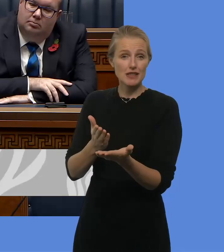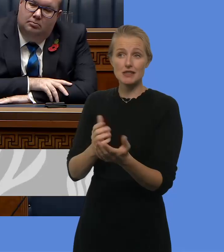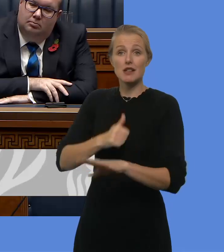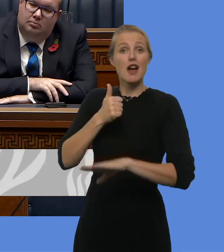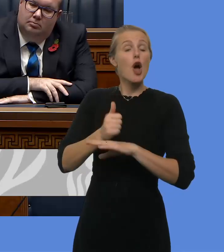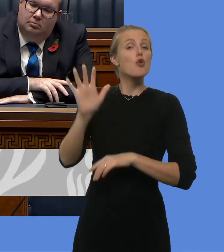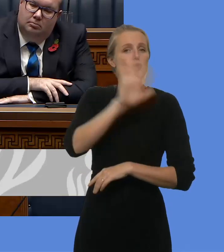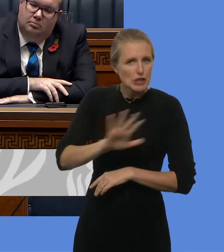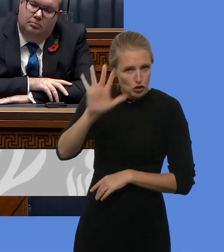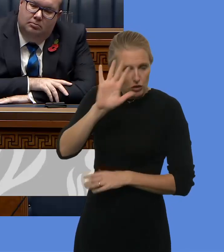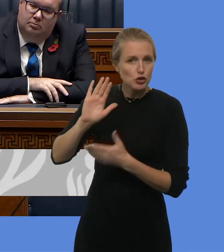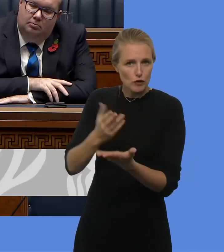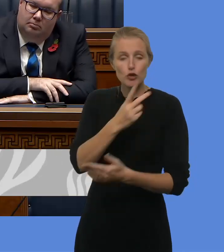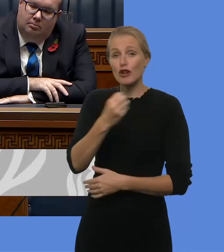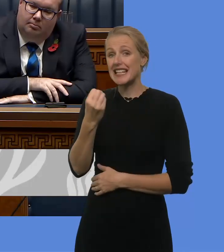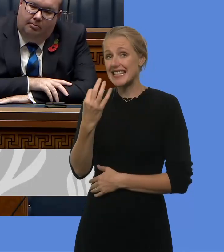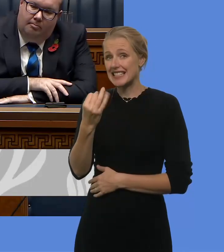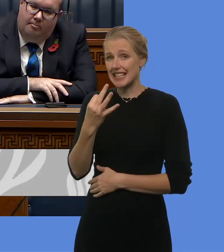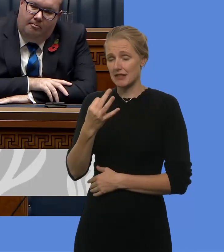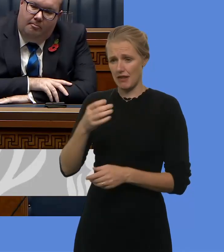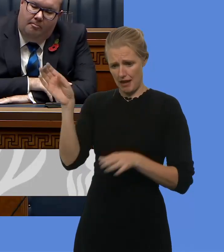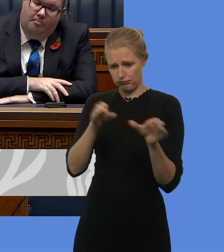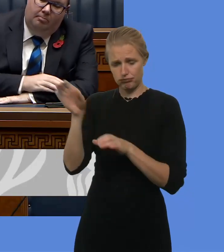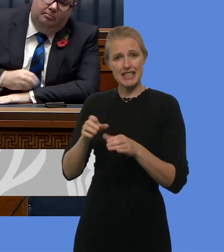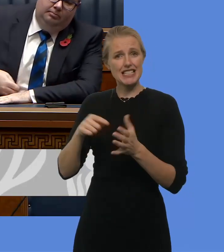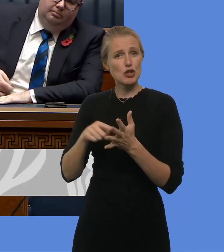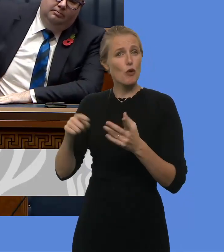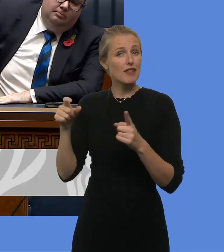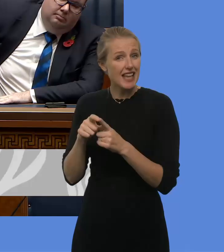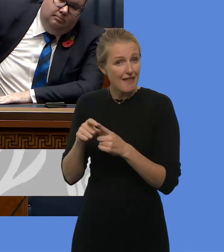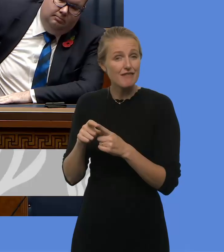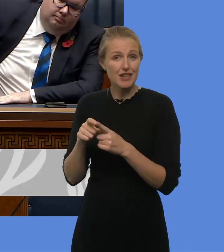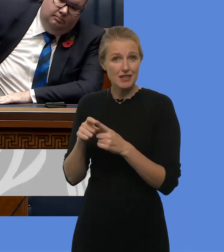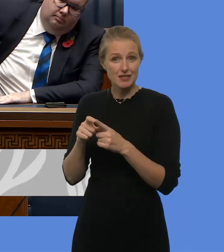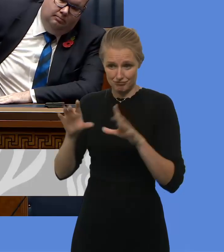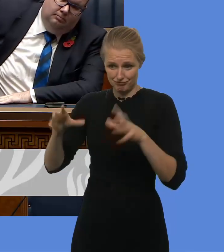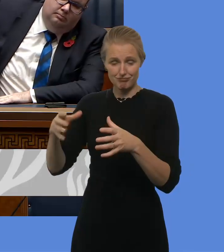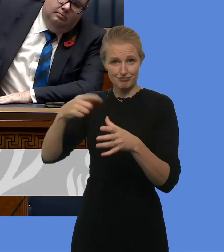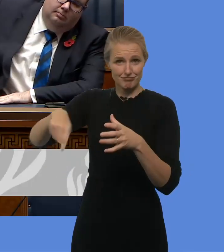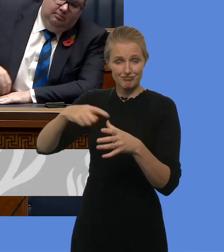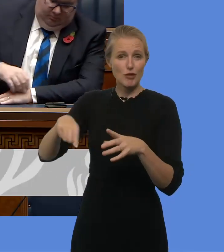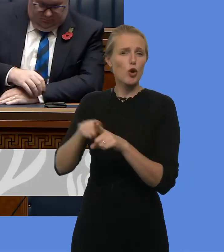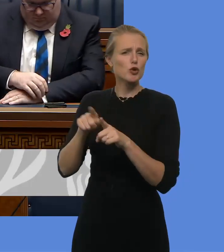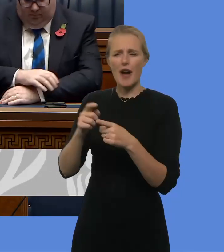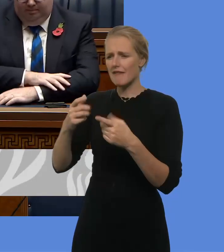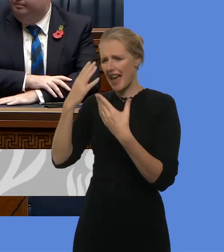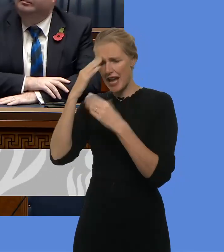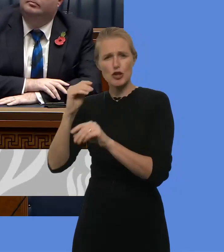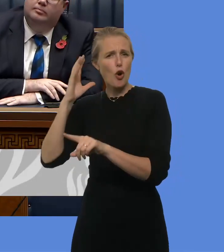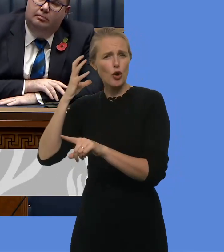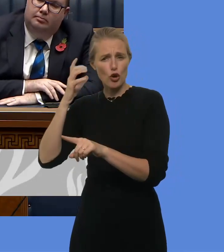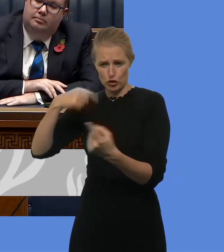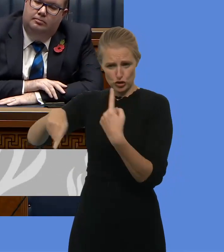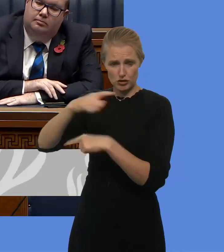service in 2018, and it employs teachers of the deaf children and young people, as well as education audiologists, both of whom